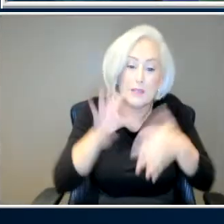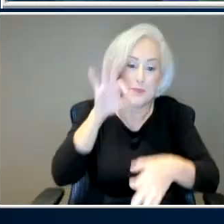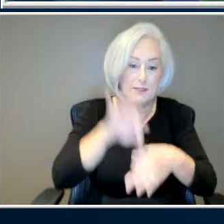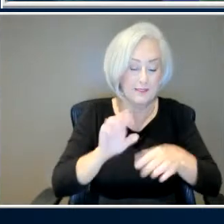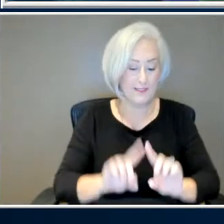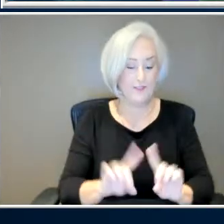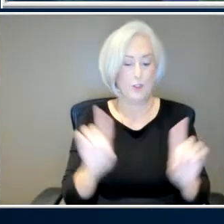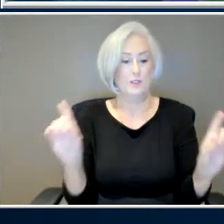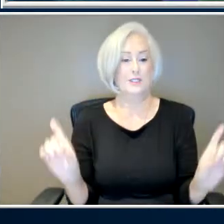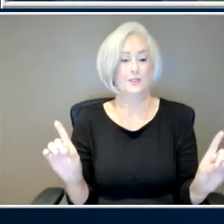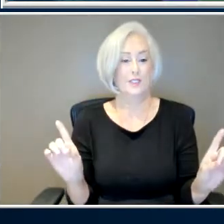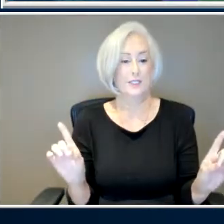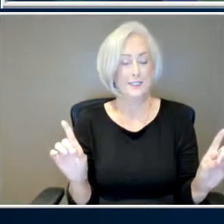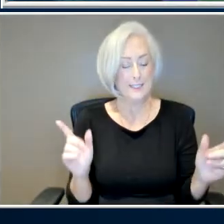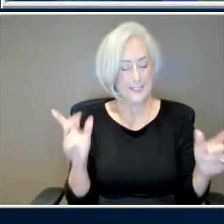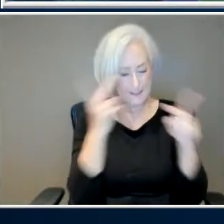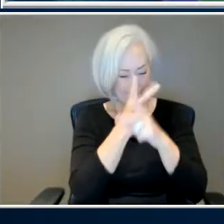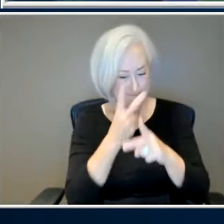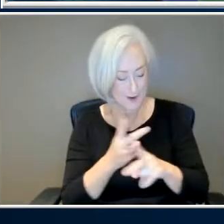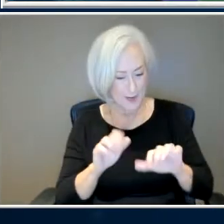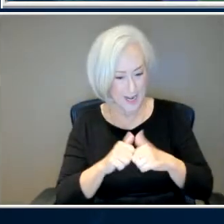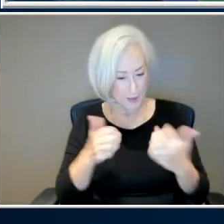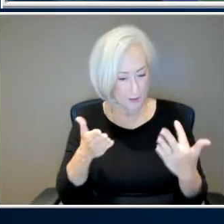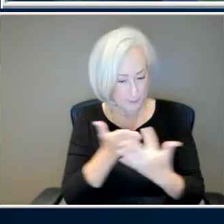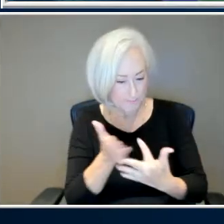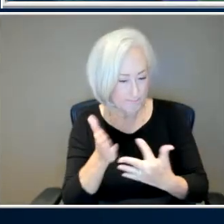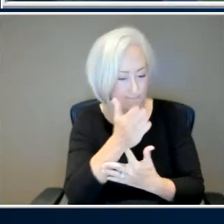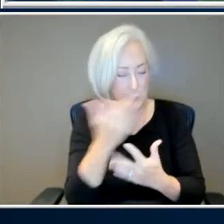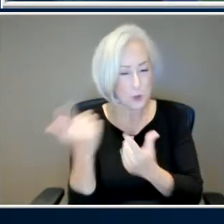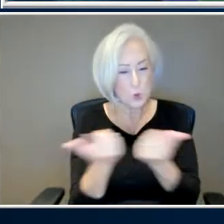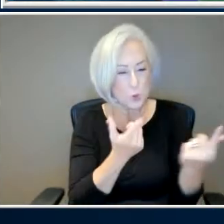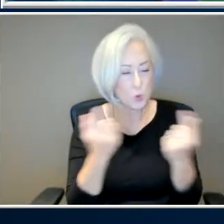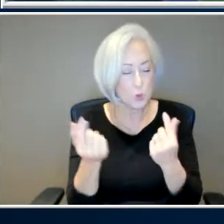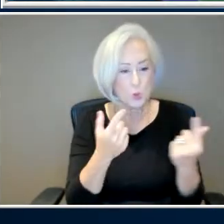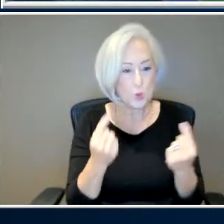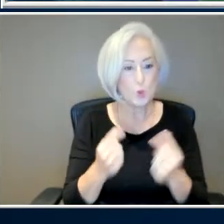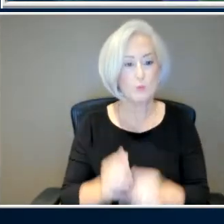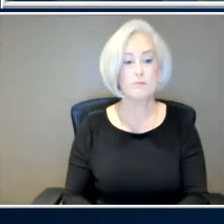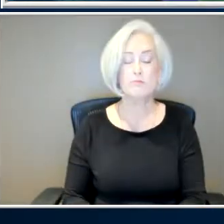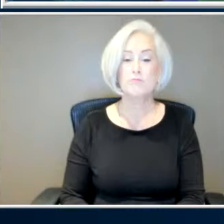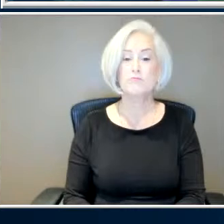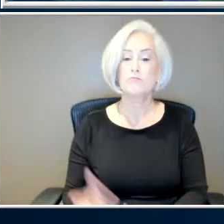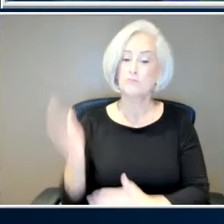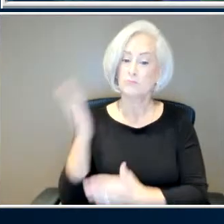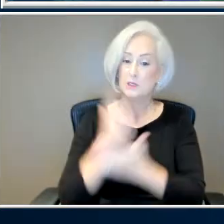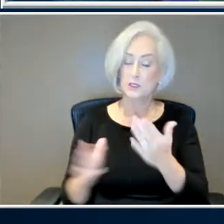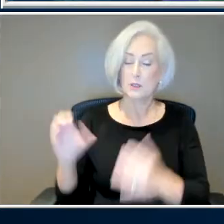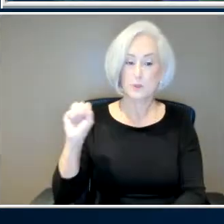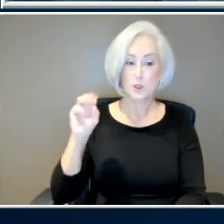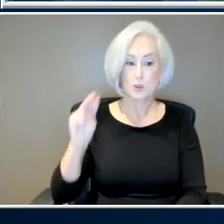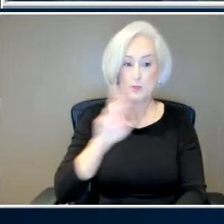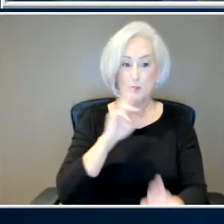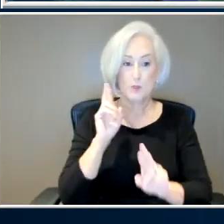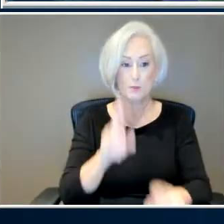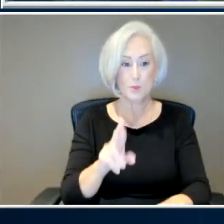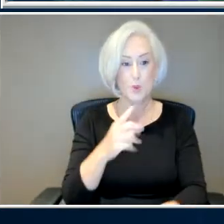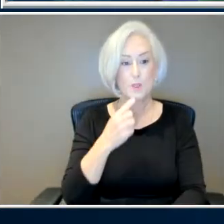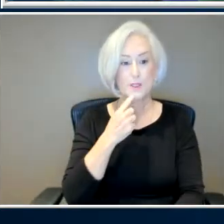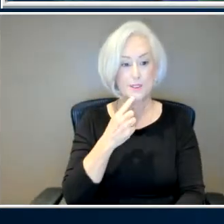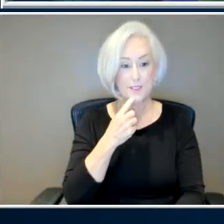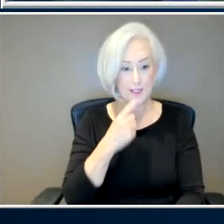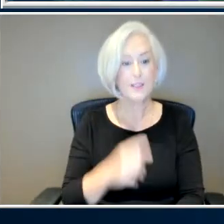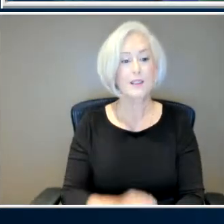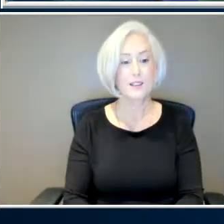how to navigate and where the votes landed. In fact, some social media reports indicate this divisiveness is splitting